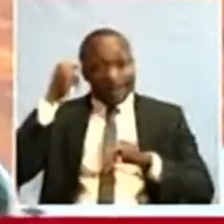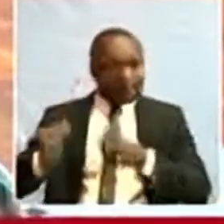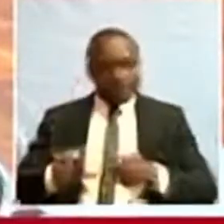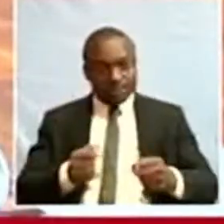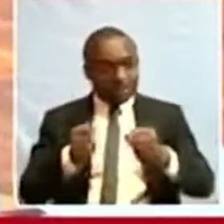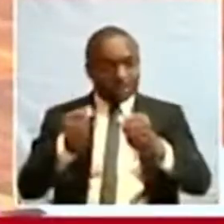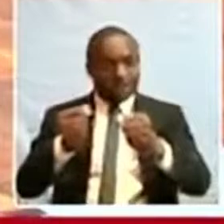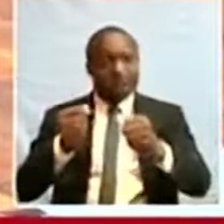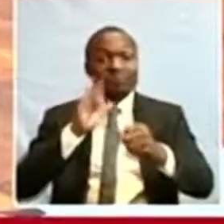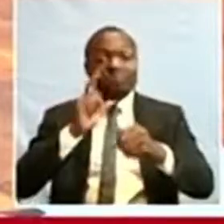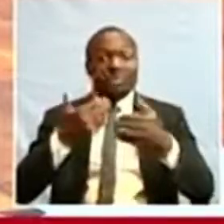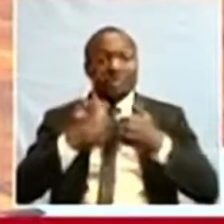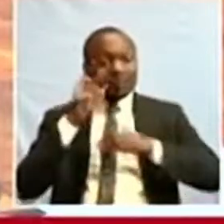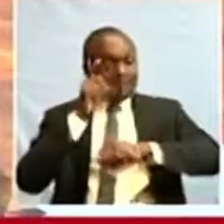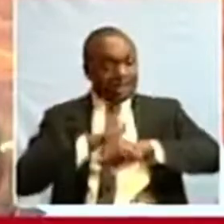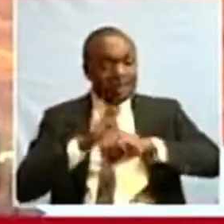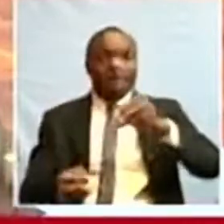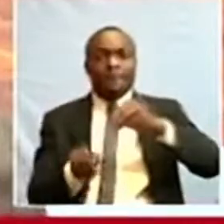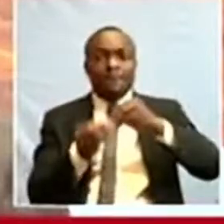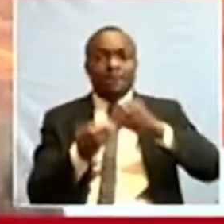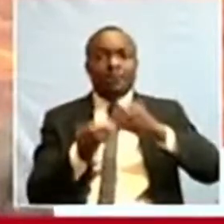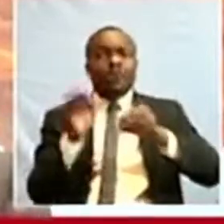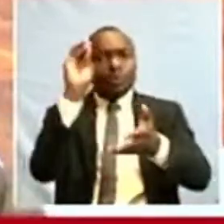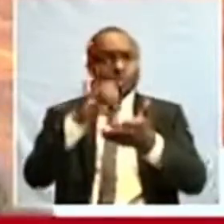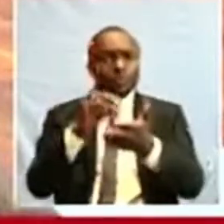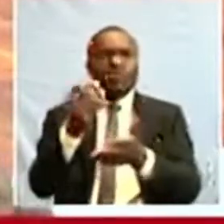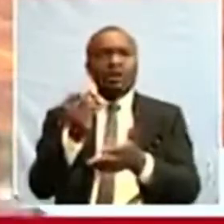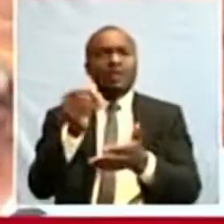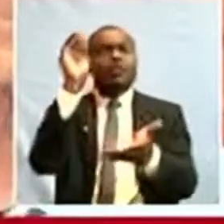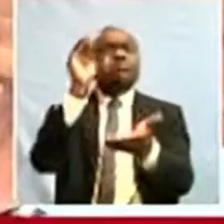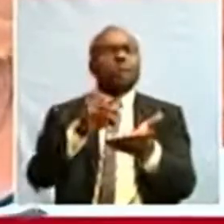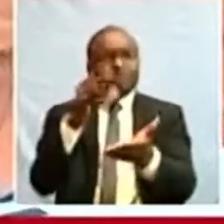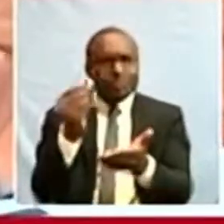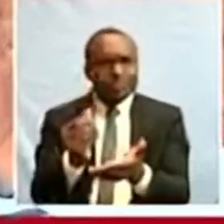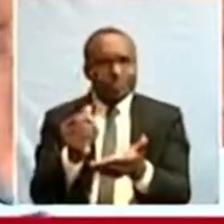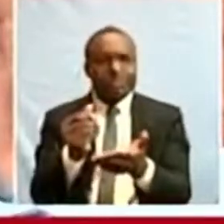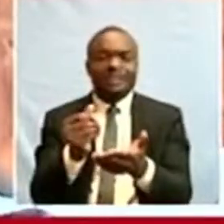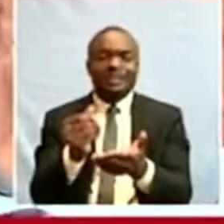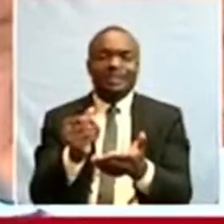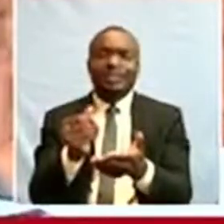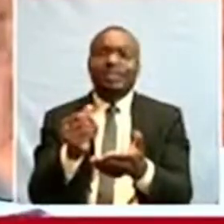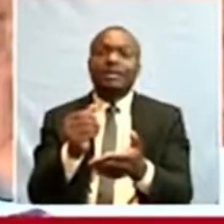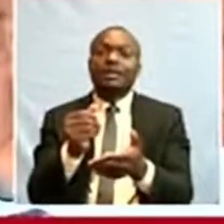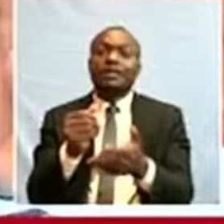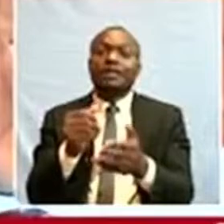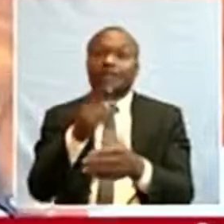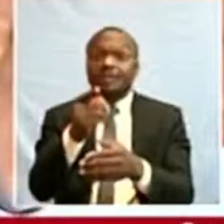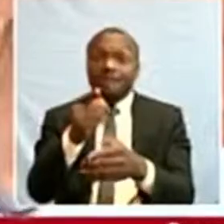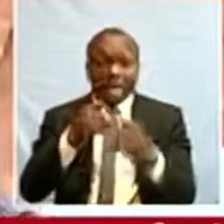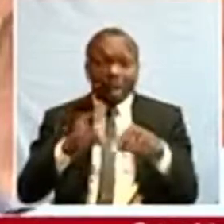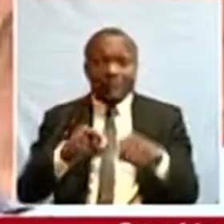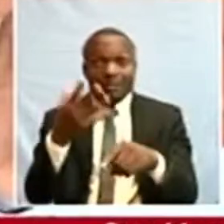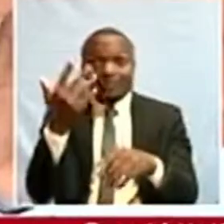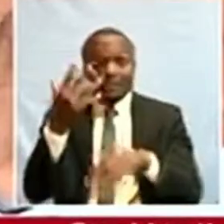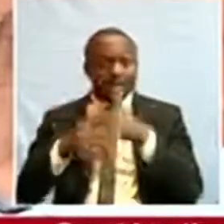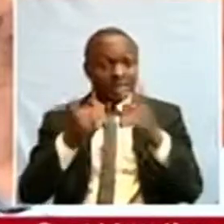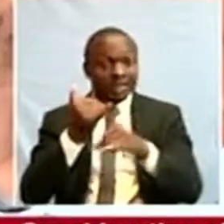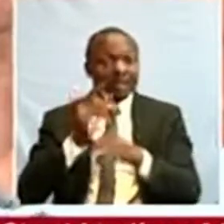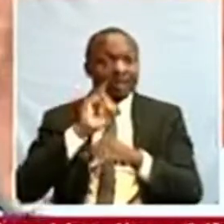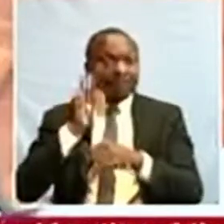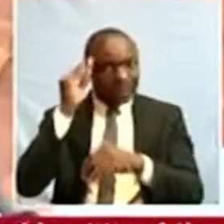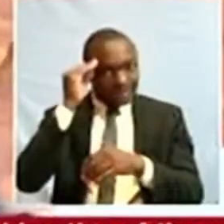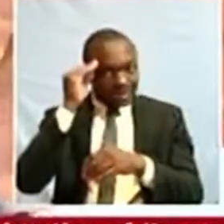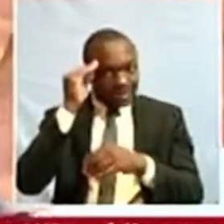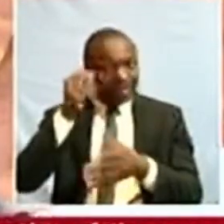money to do the government service bus, you come again, you tell us, is it taking you 15 years? We know. There's a budget